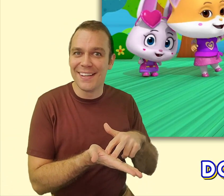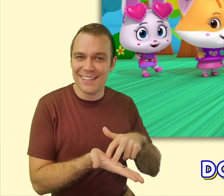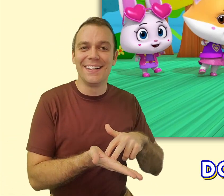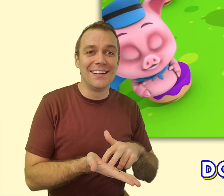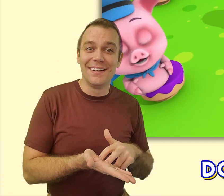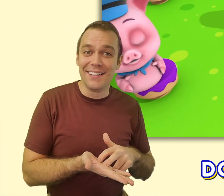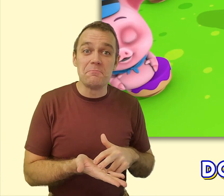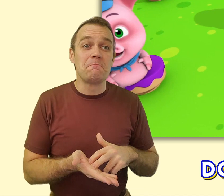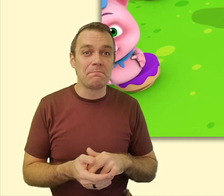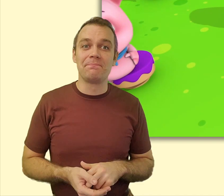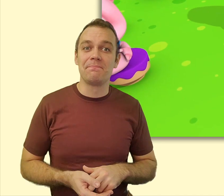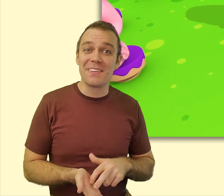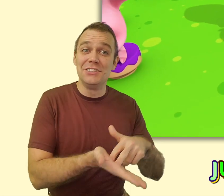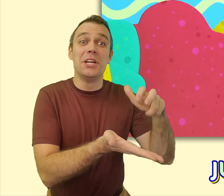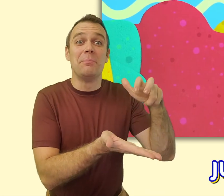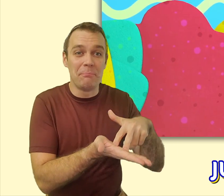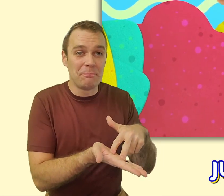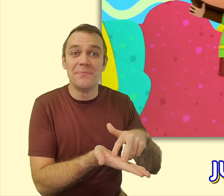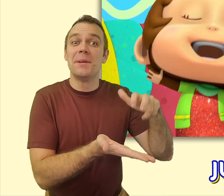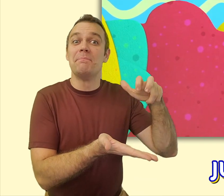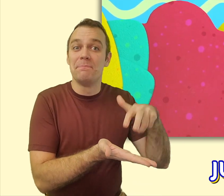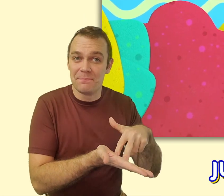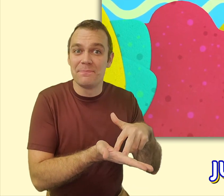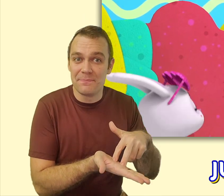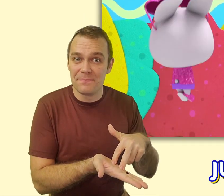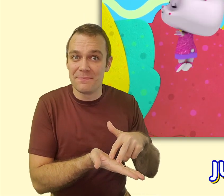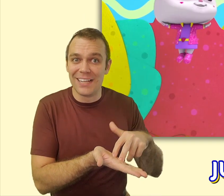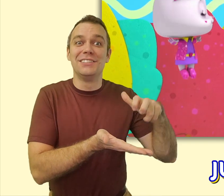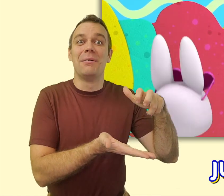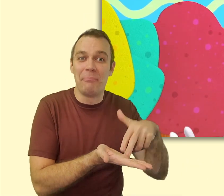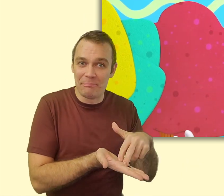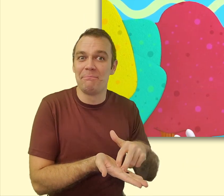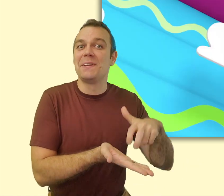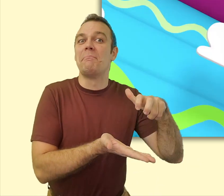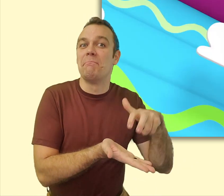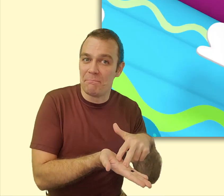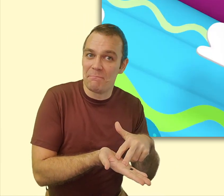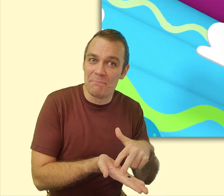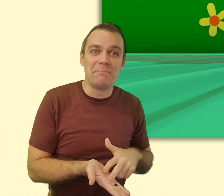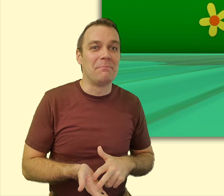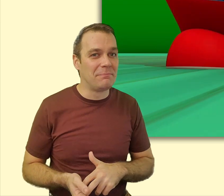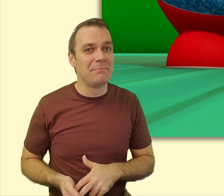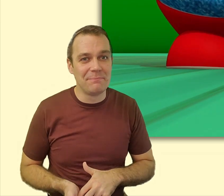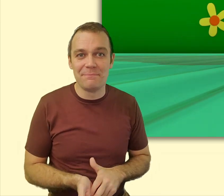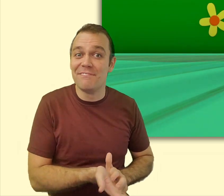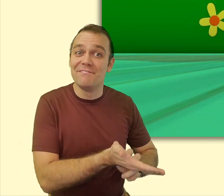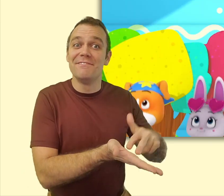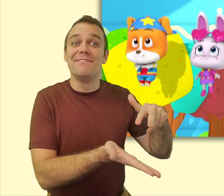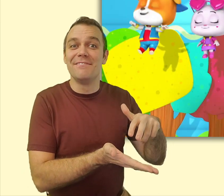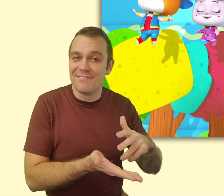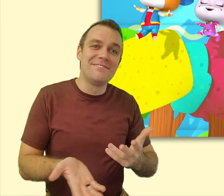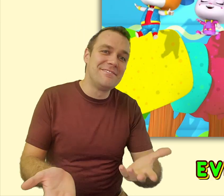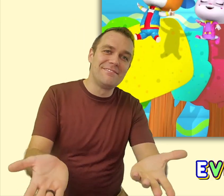the animal dance. Jump, jump, jump around. Jump, jump around.